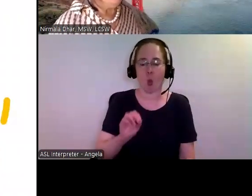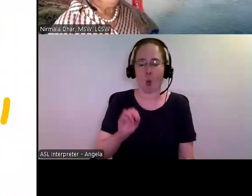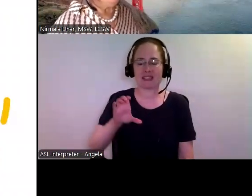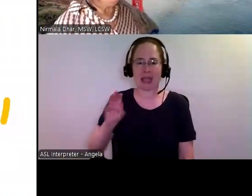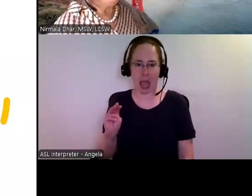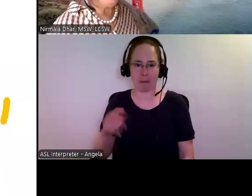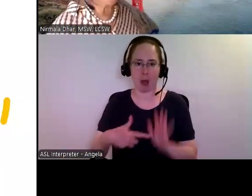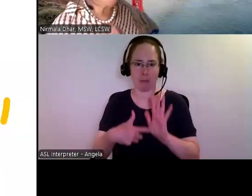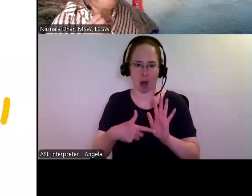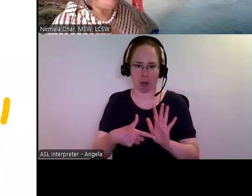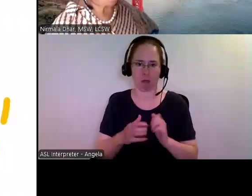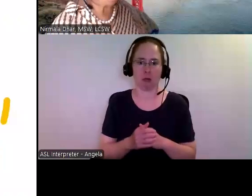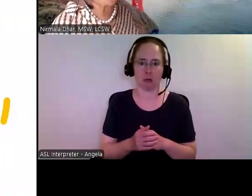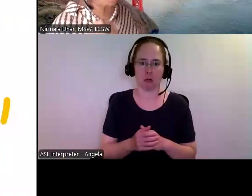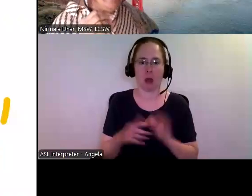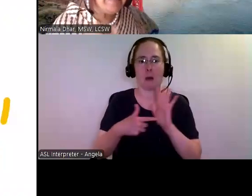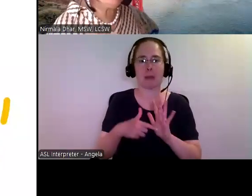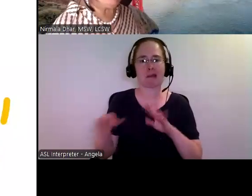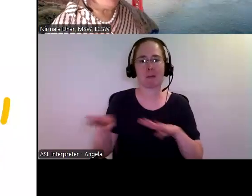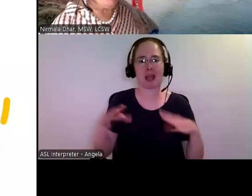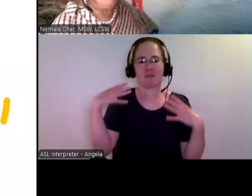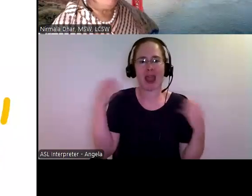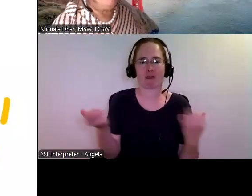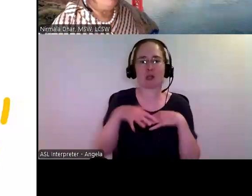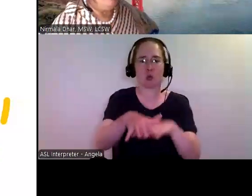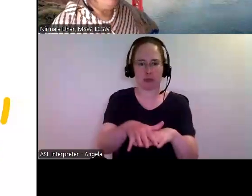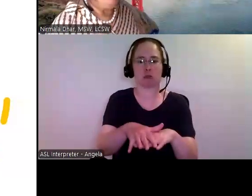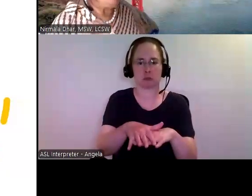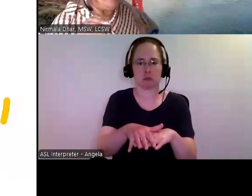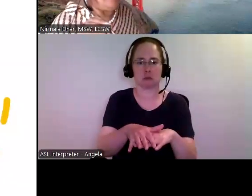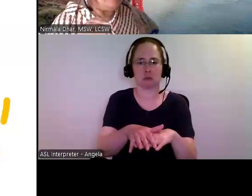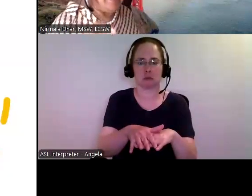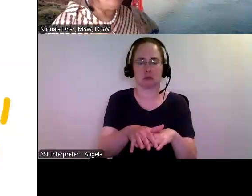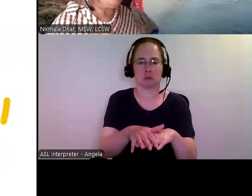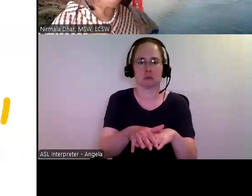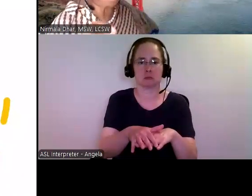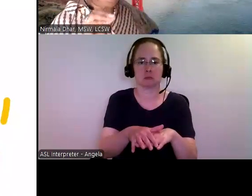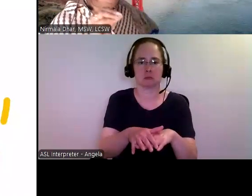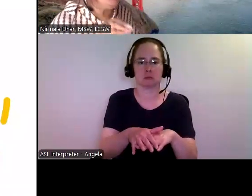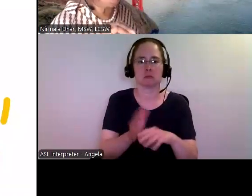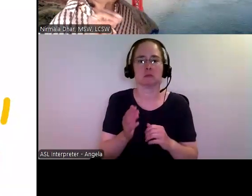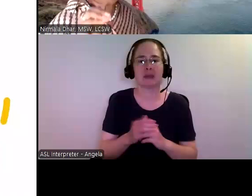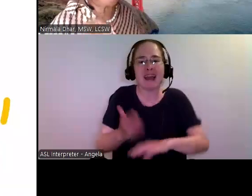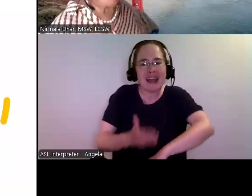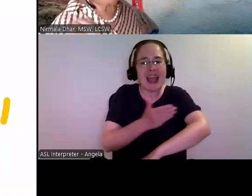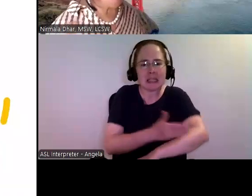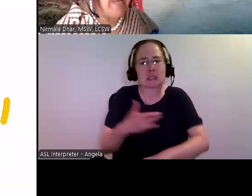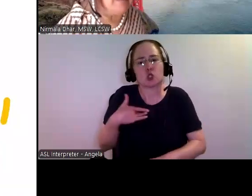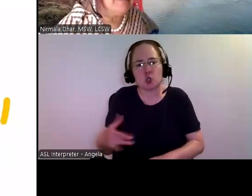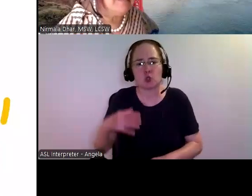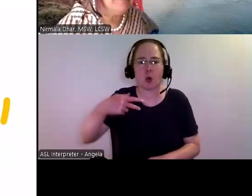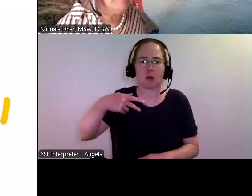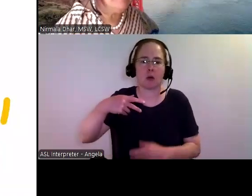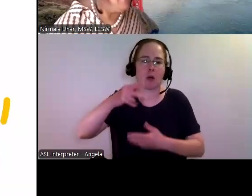is a model of behavioral health integration that enhances usual primary